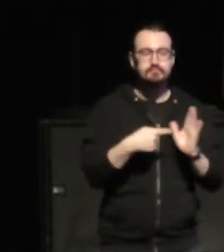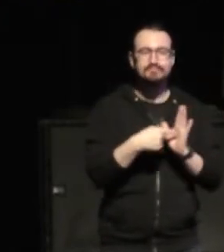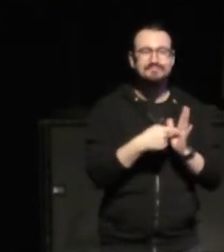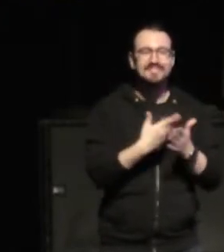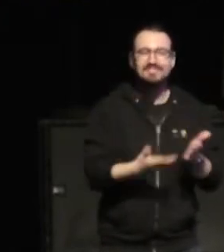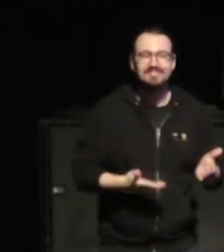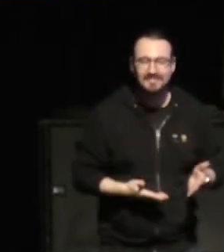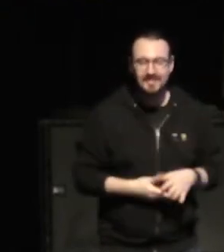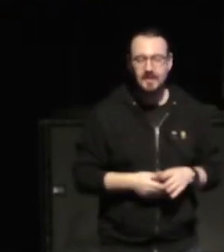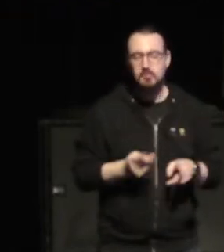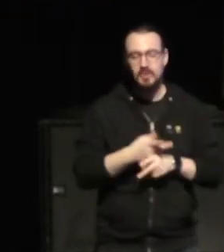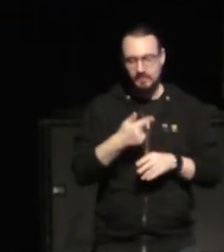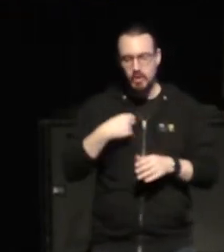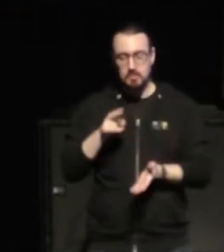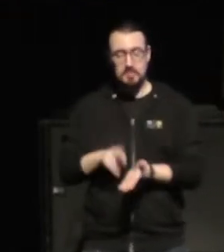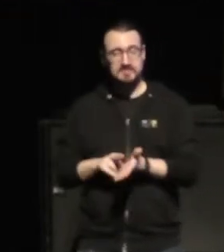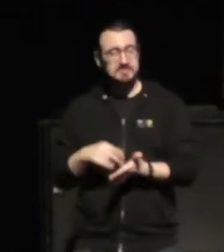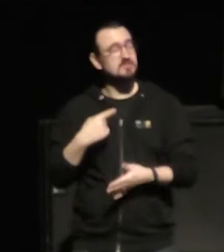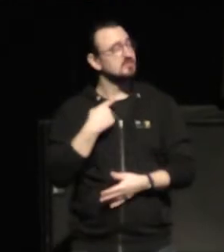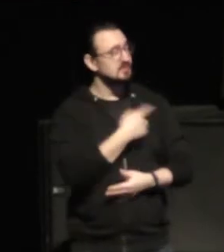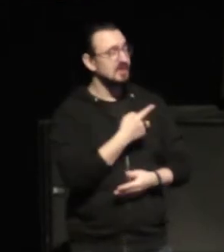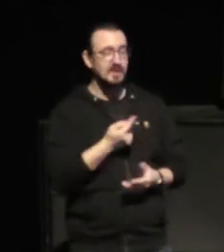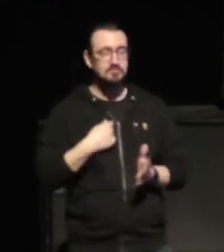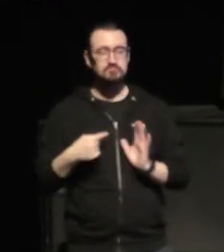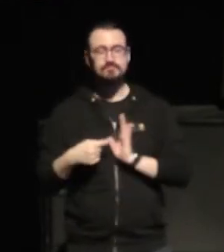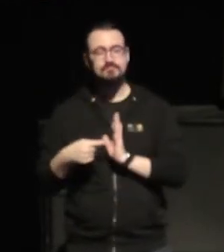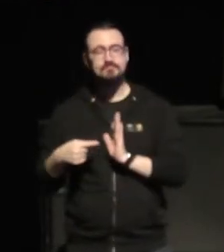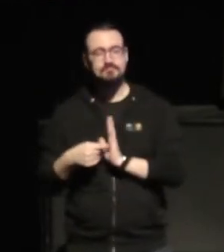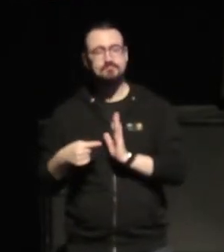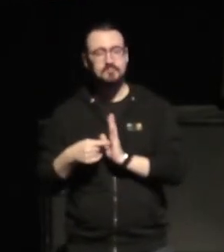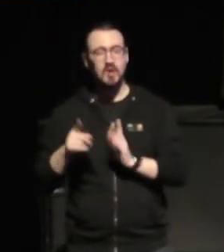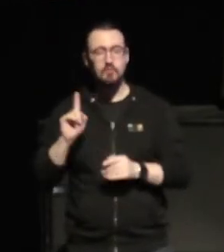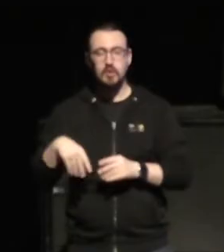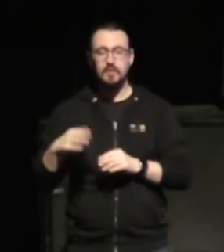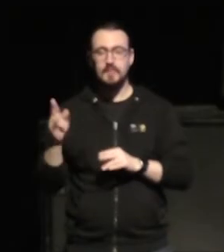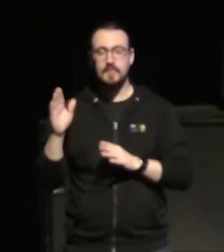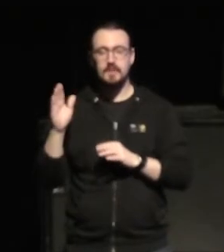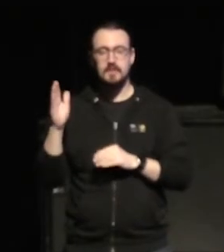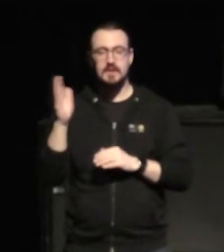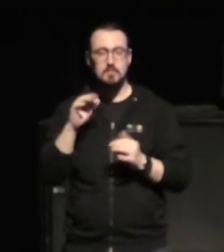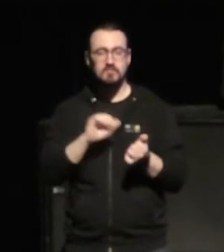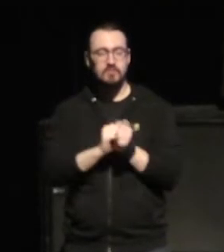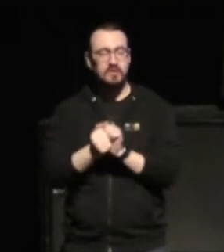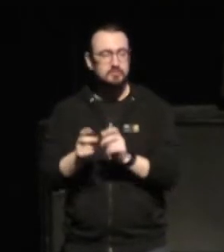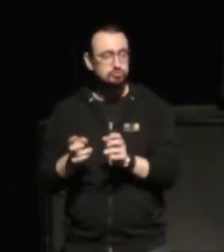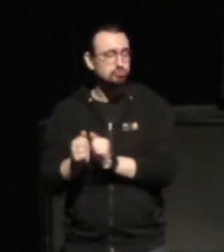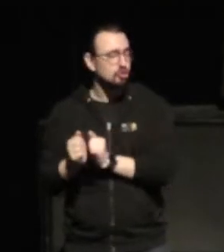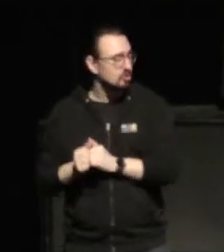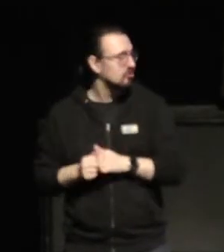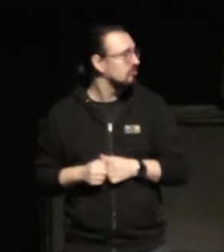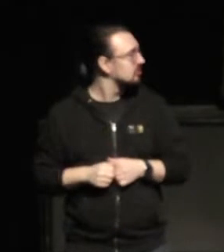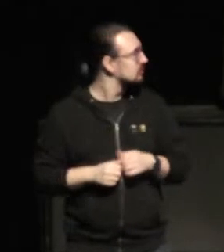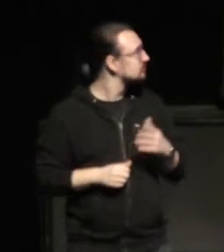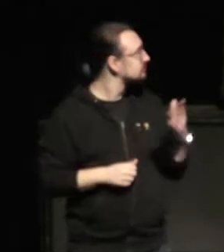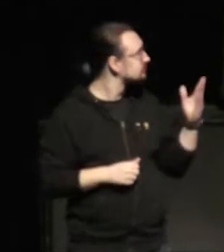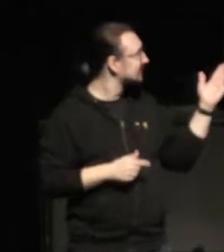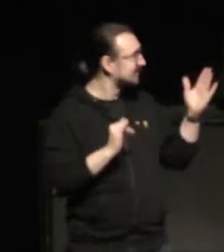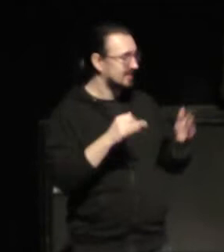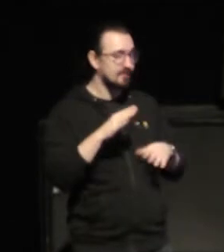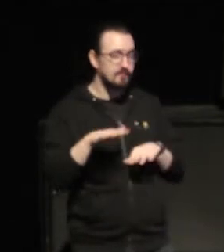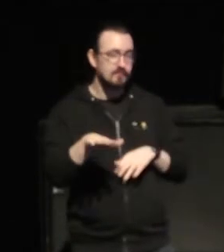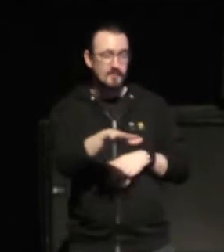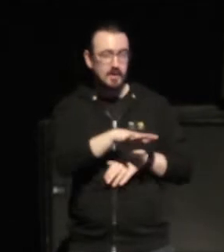of the proofs that we have here. That's her in her field. It's just